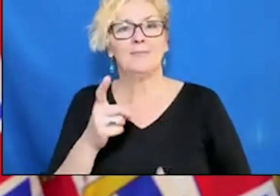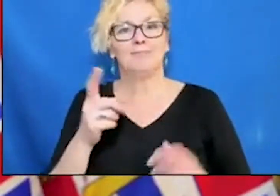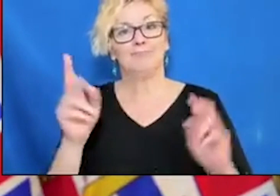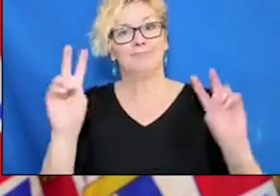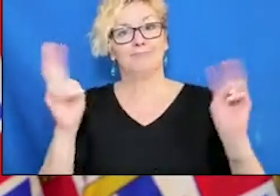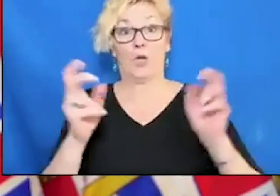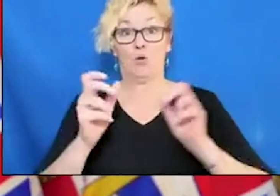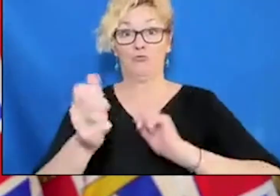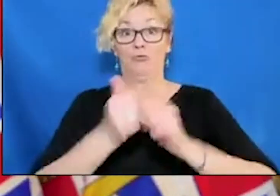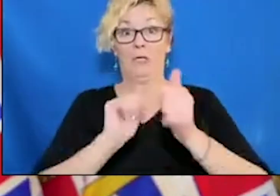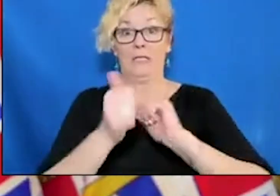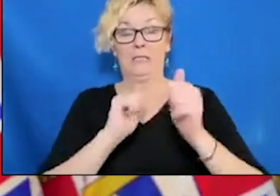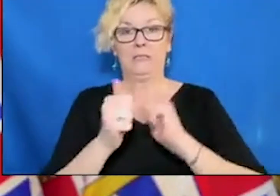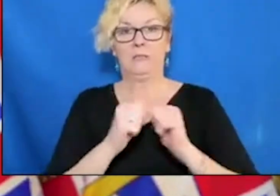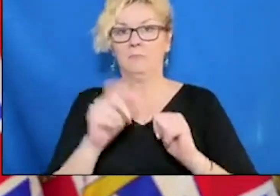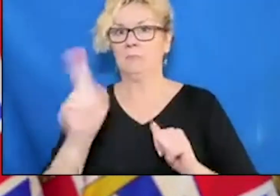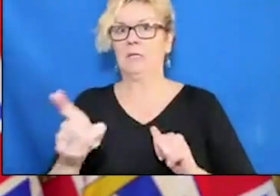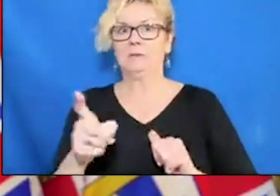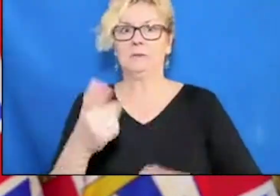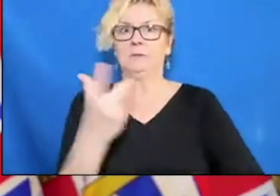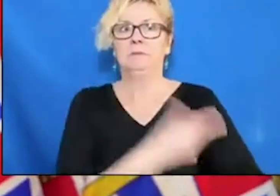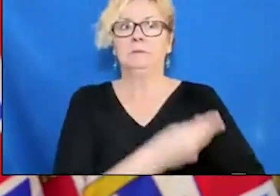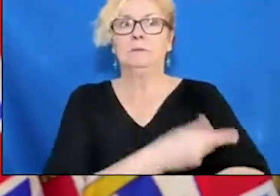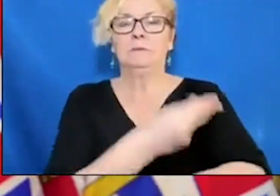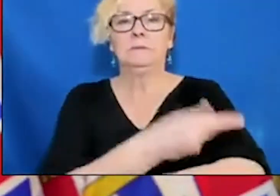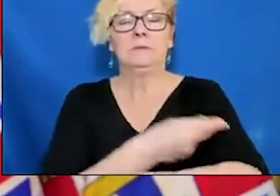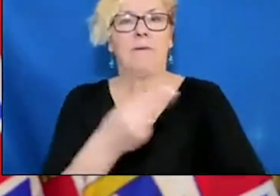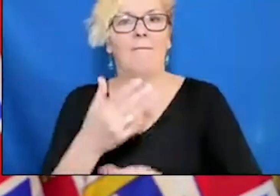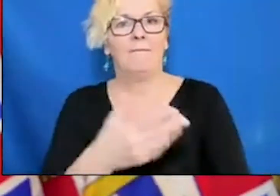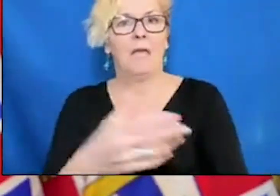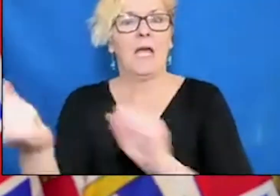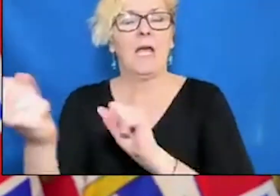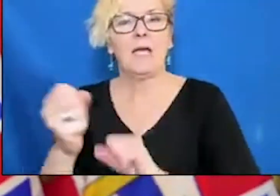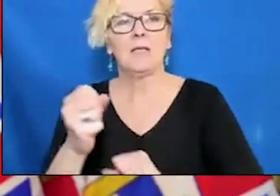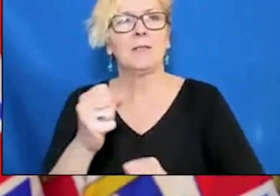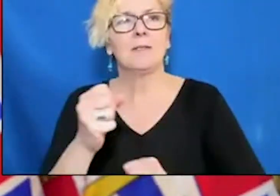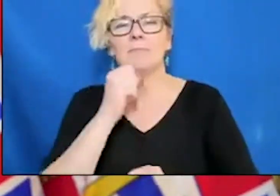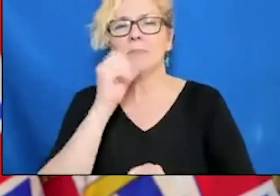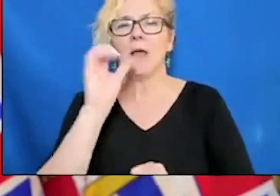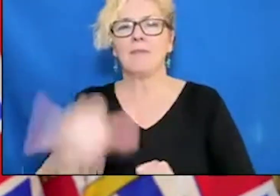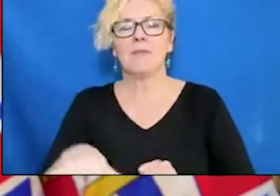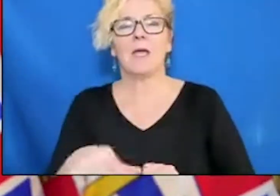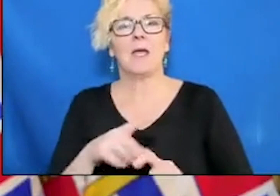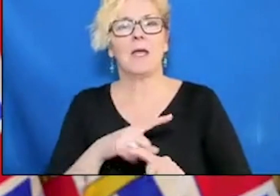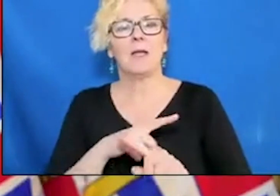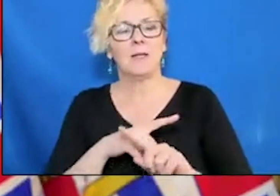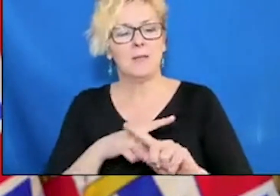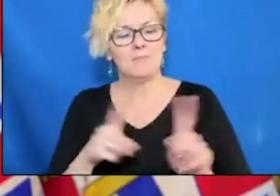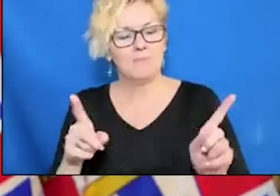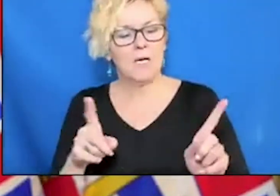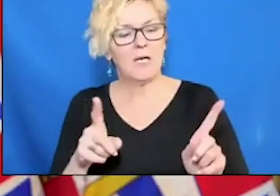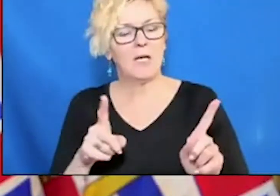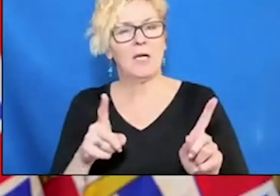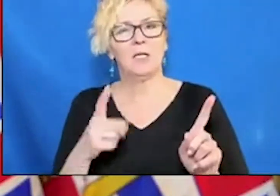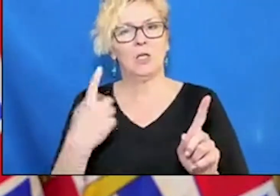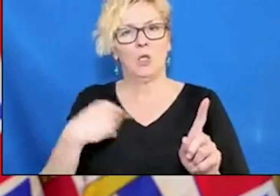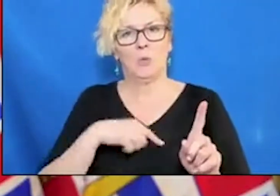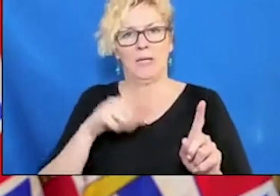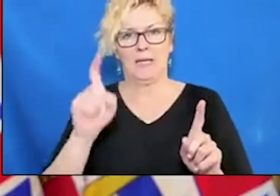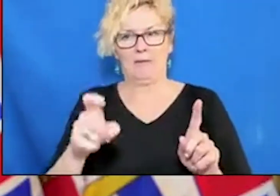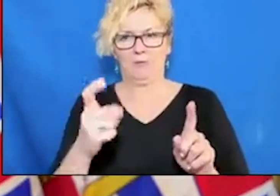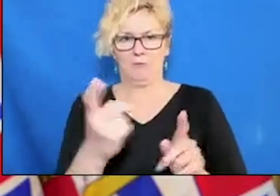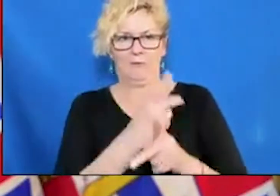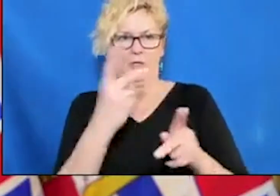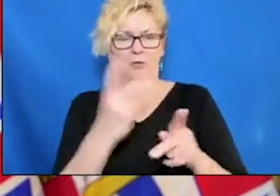our immunization, and what we have not seen is the variants driving